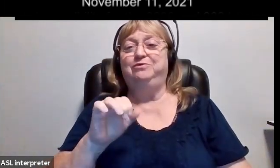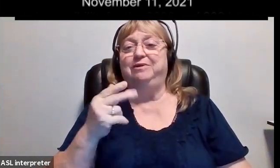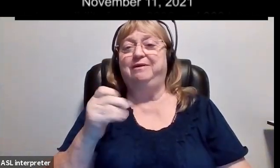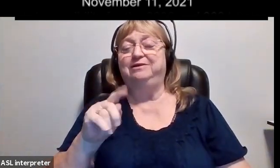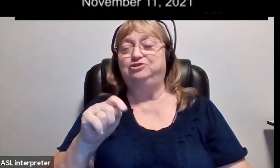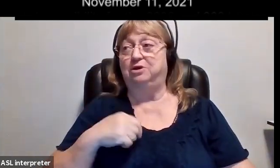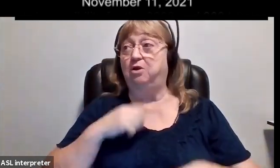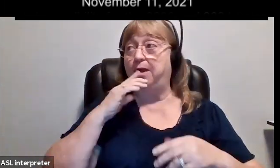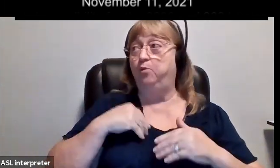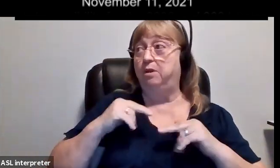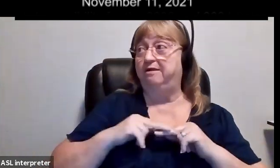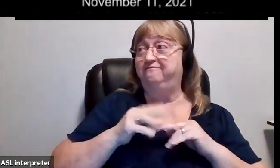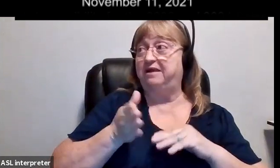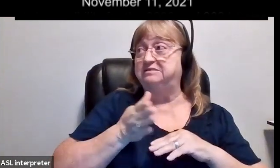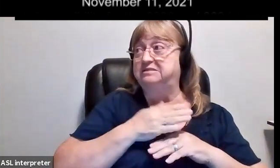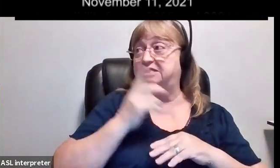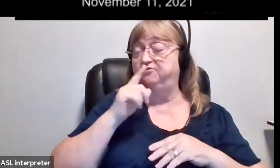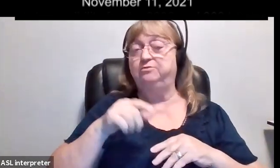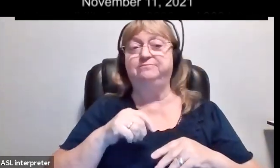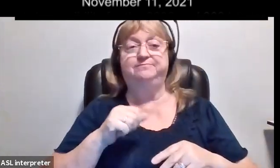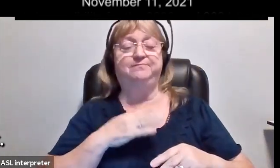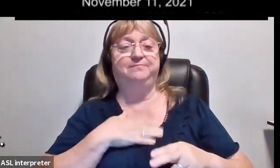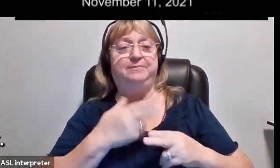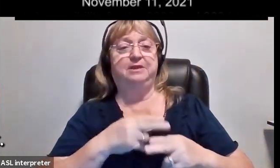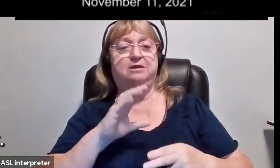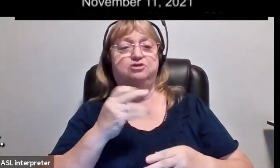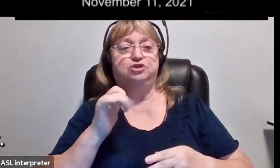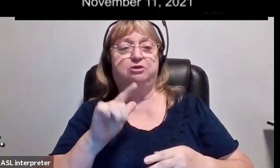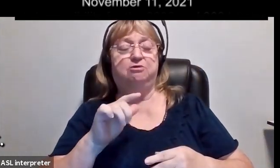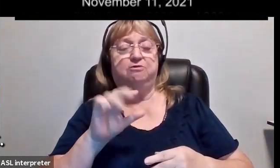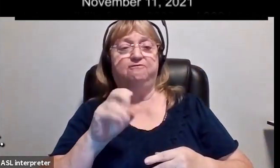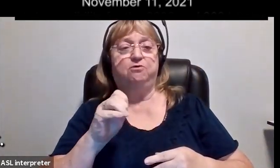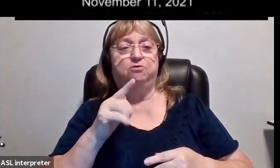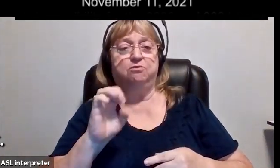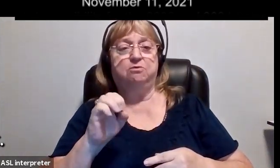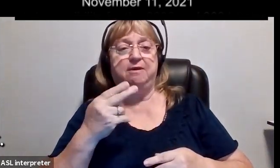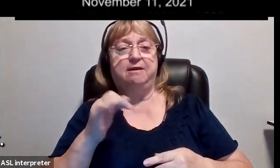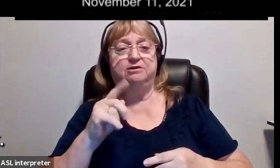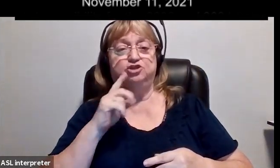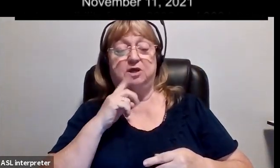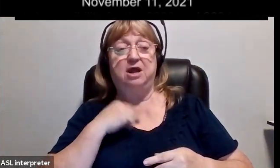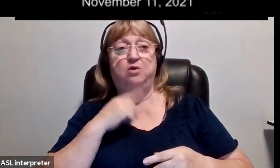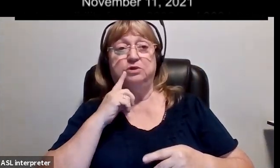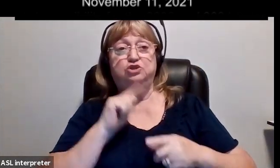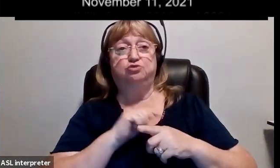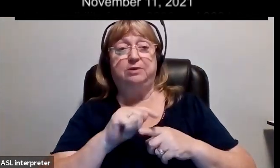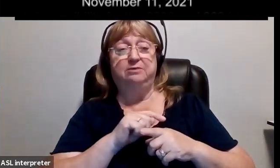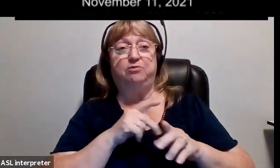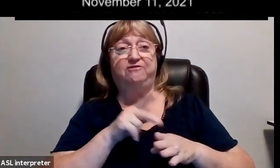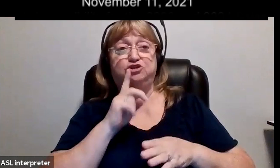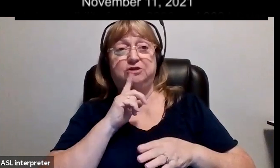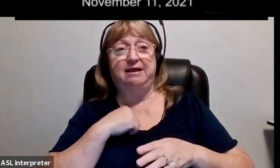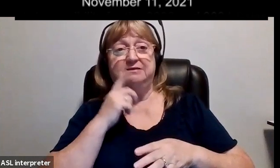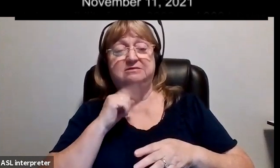Okay, perfect. My name is Cheryl Fogle-Hatch. I was trained professionally as an archaeologist. I now work in